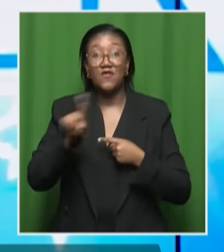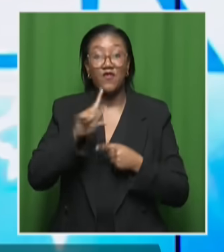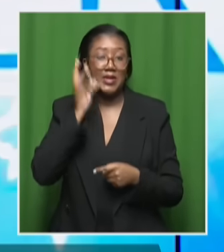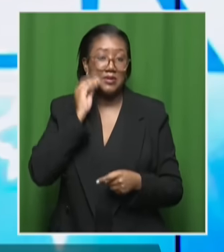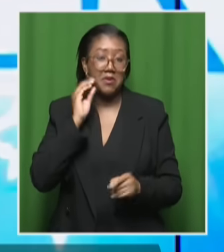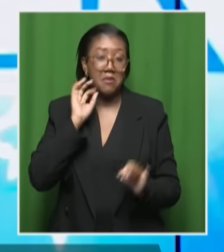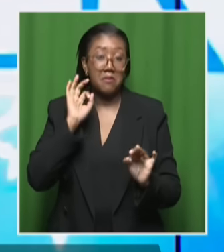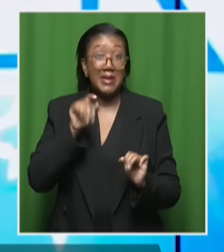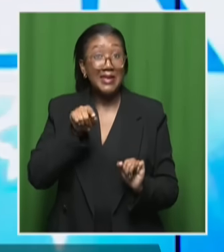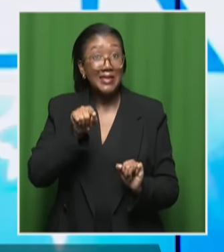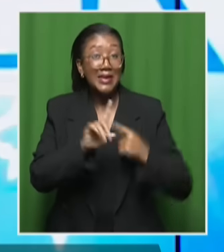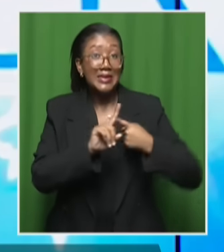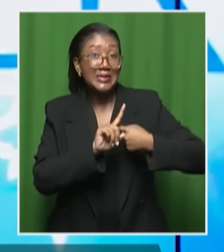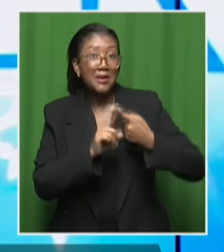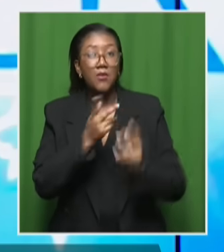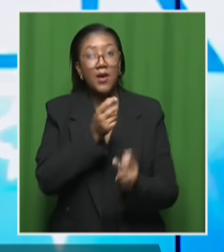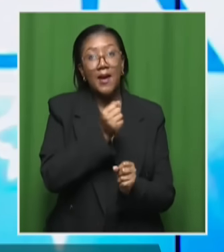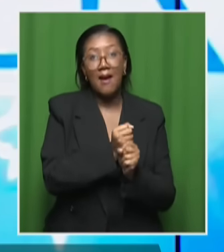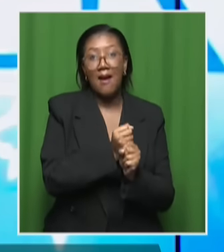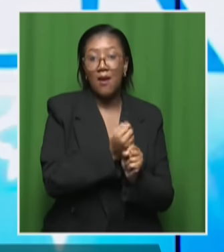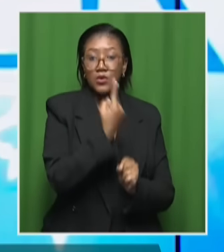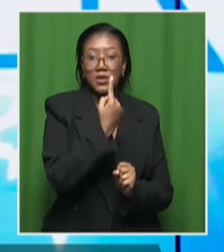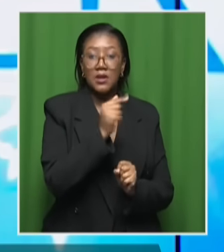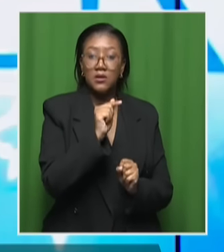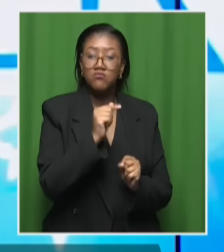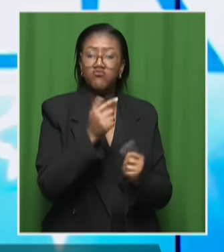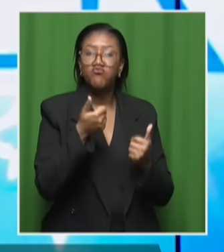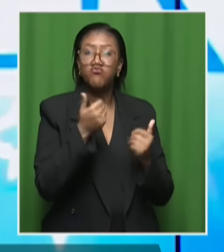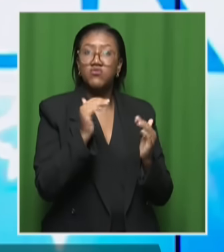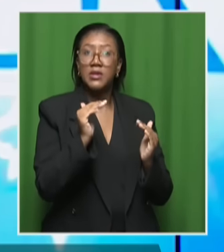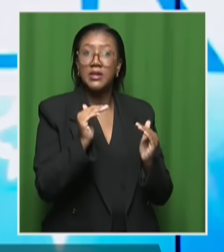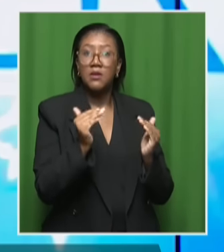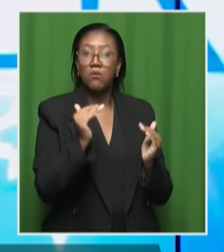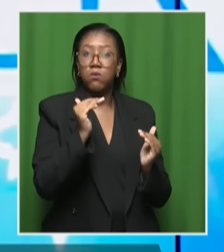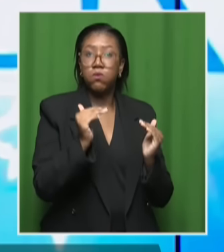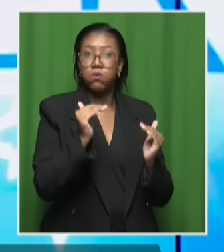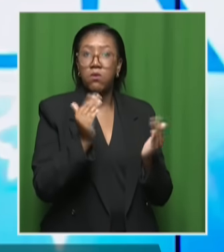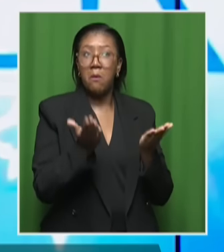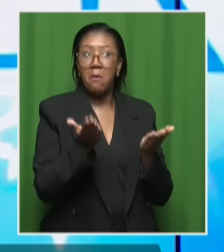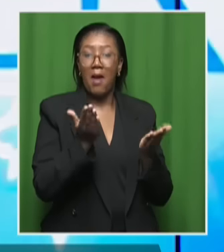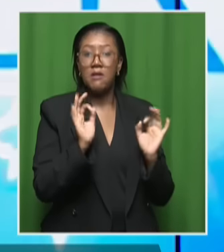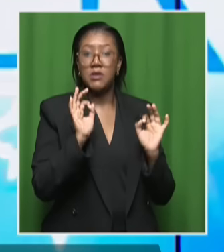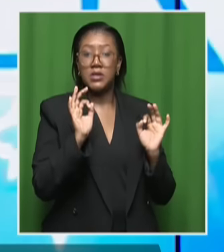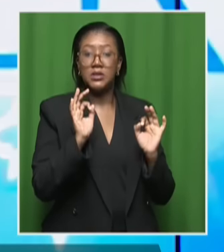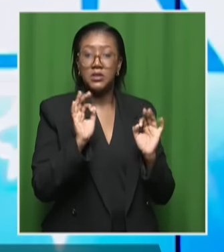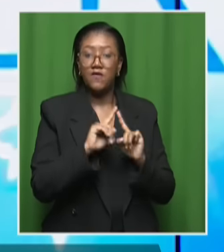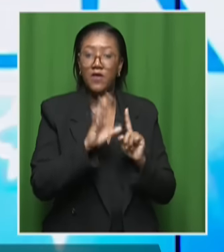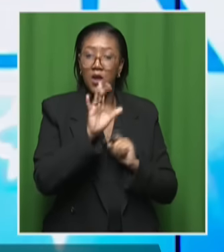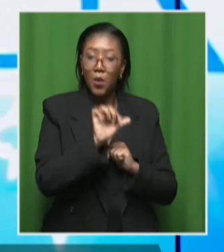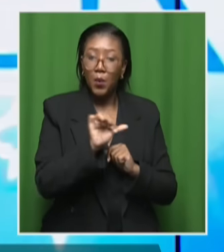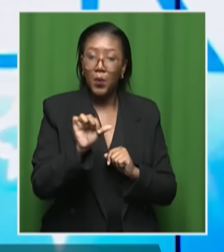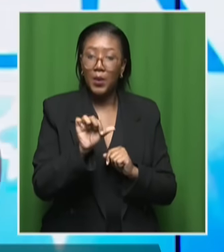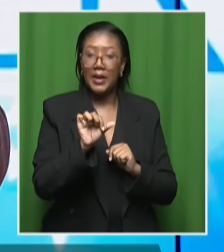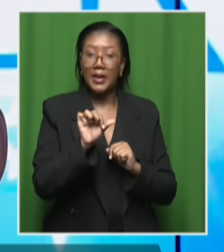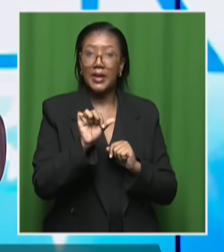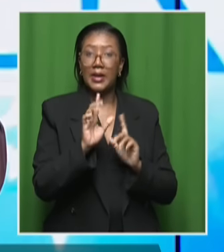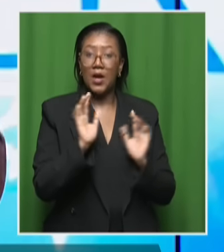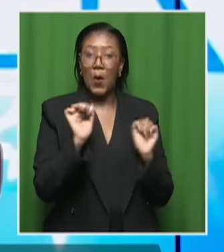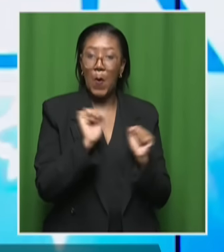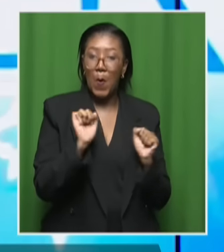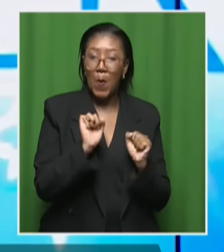our temperatures, mainly like in Gauteng, they are remaining in the high teens. So as we continue, we even get weak cold fronts like the current one,